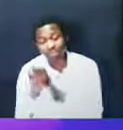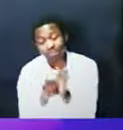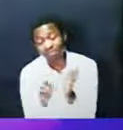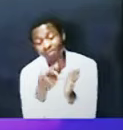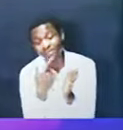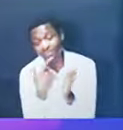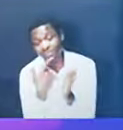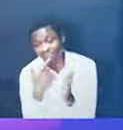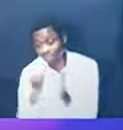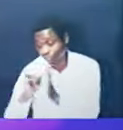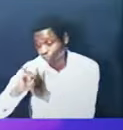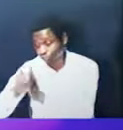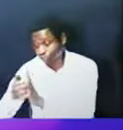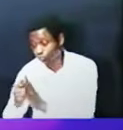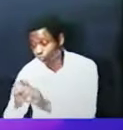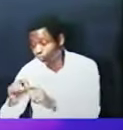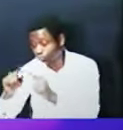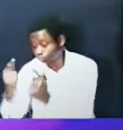that